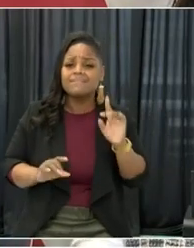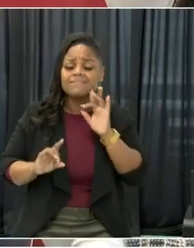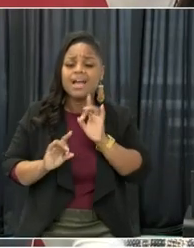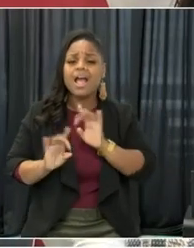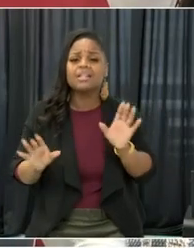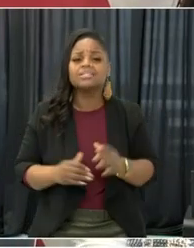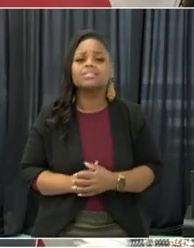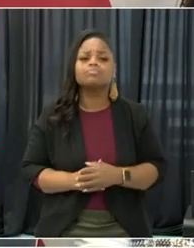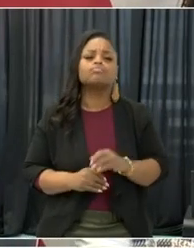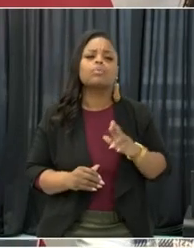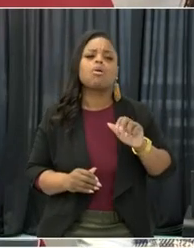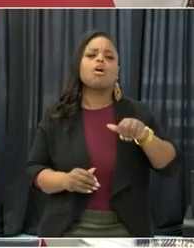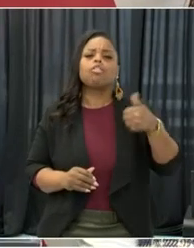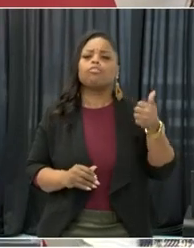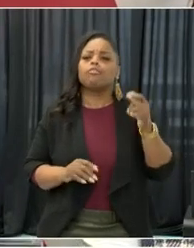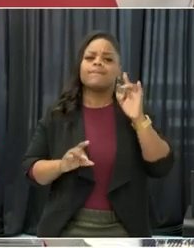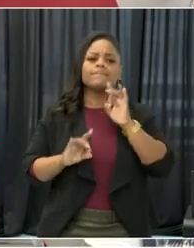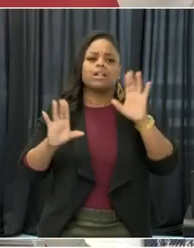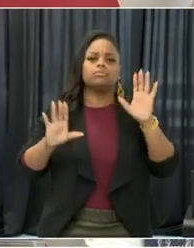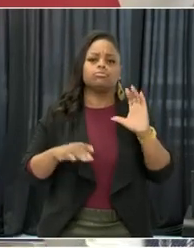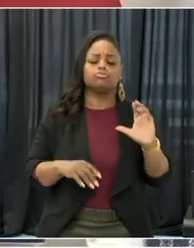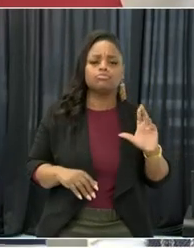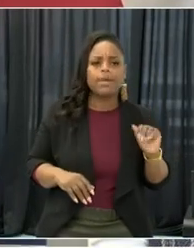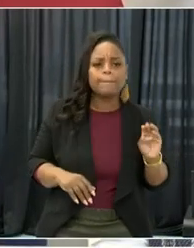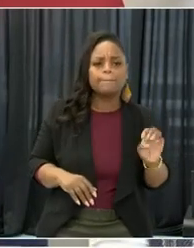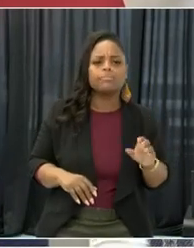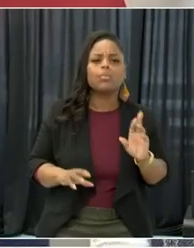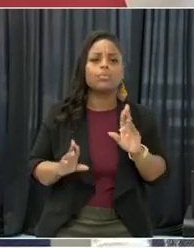or none? Do you know someone personally?